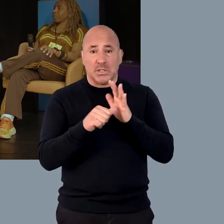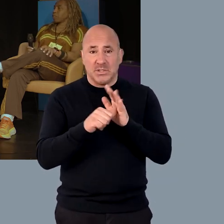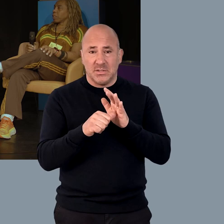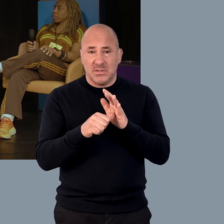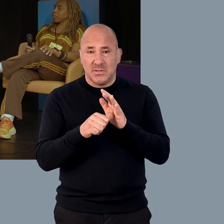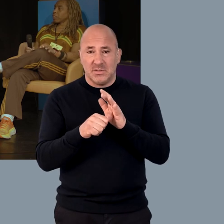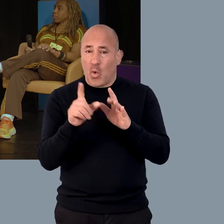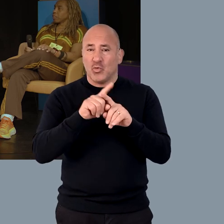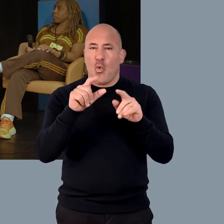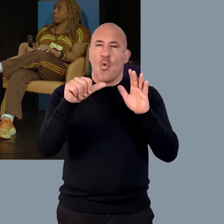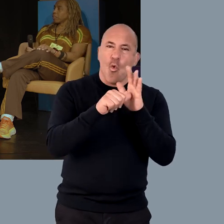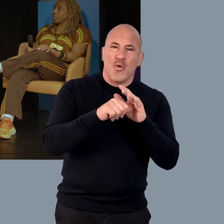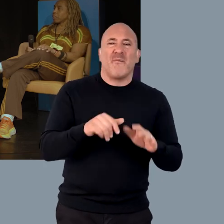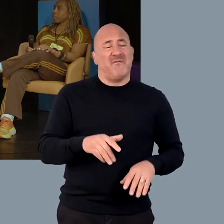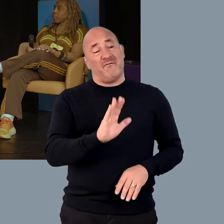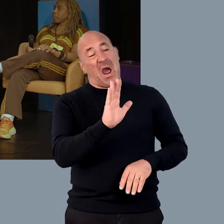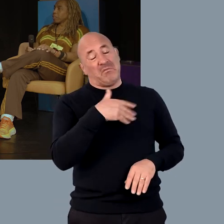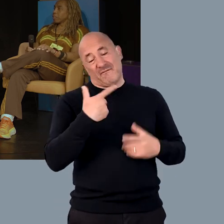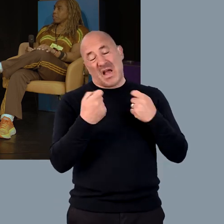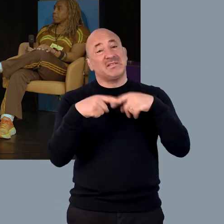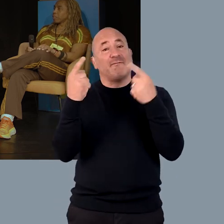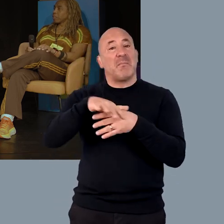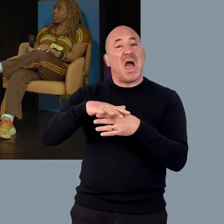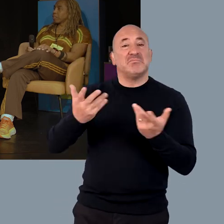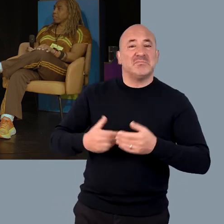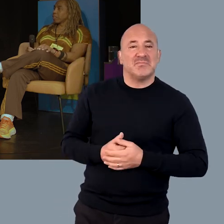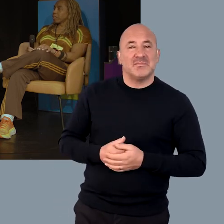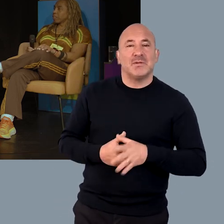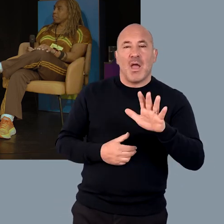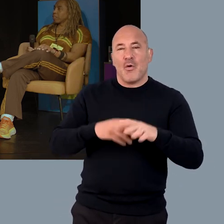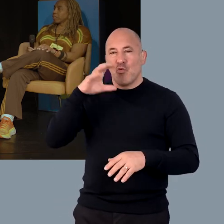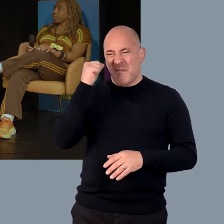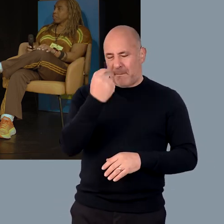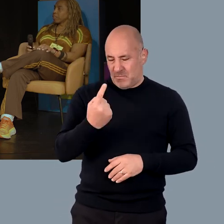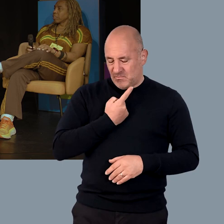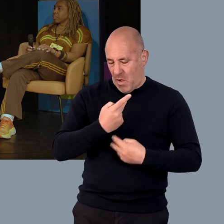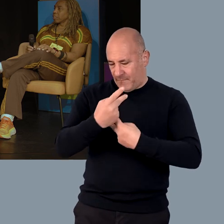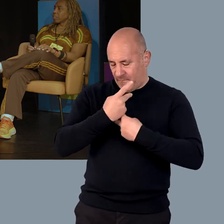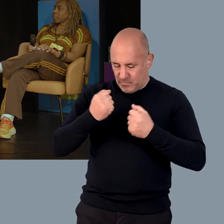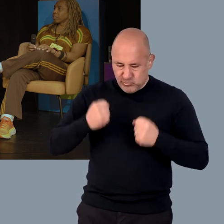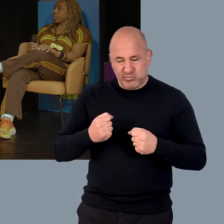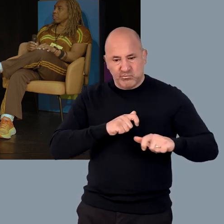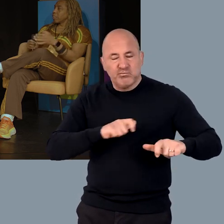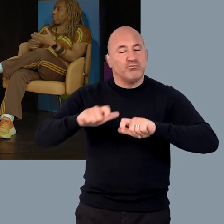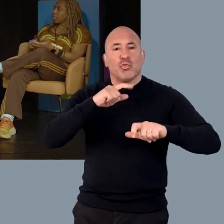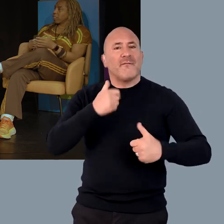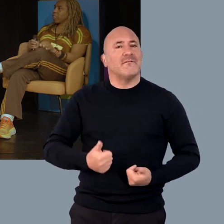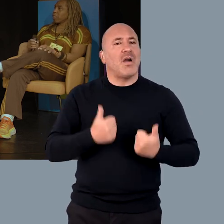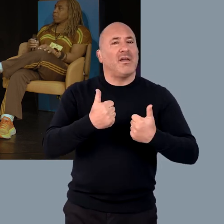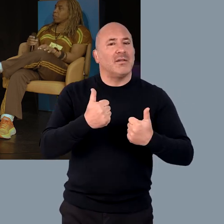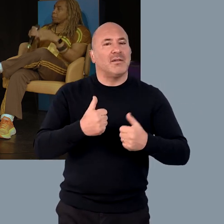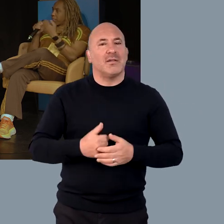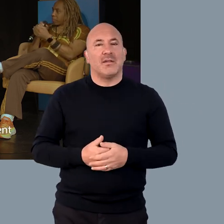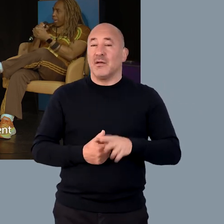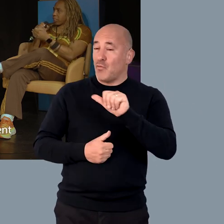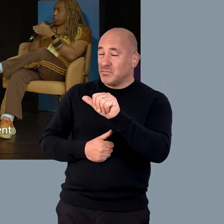say no And it's really difficult to go. Okay, well i'll i'll find somewhere else but Sometimes yeah that remembering that that